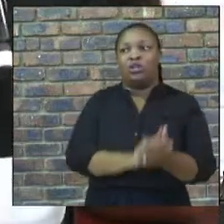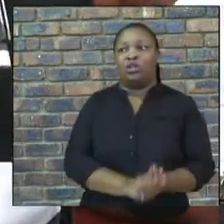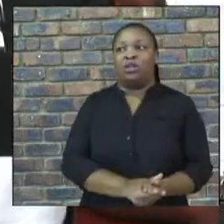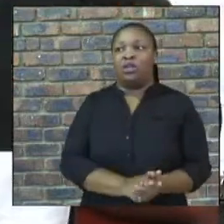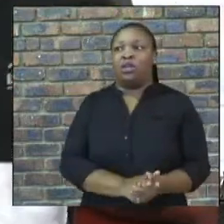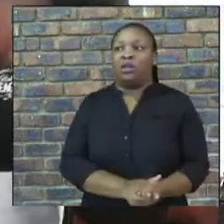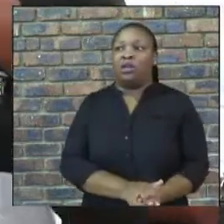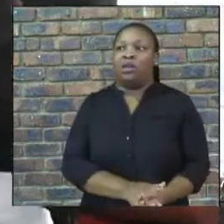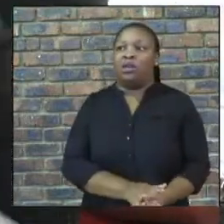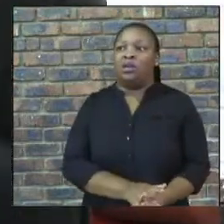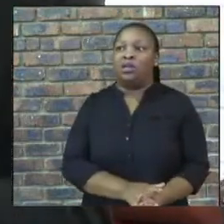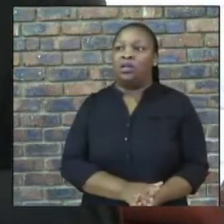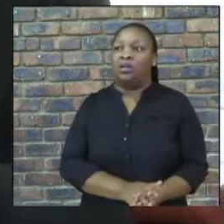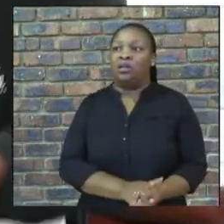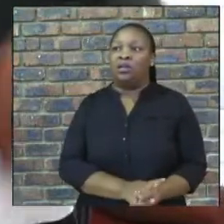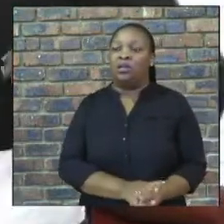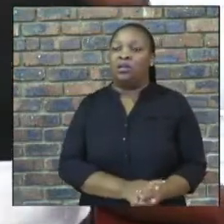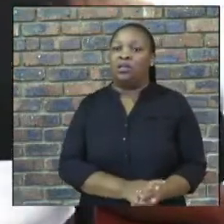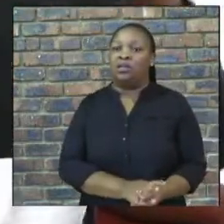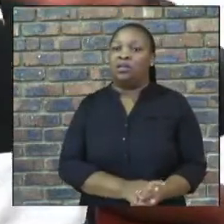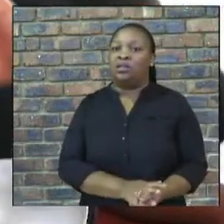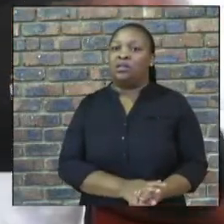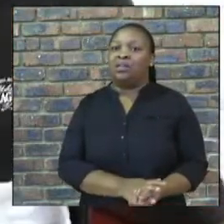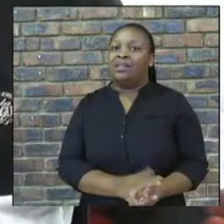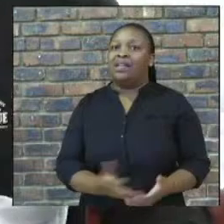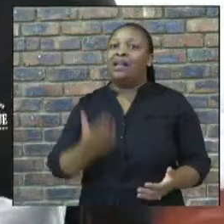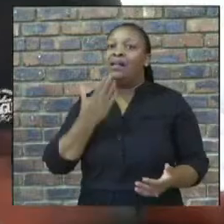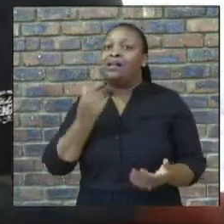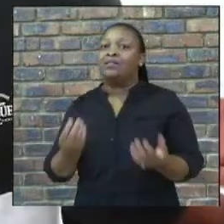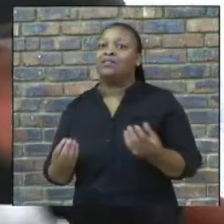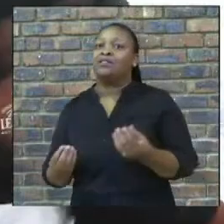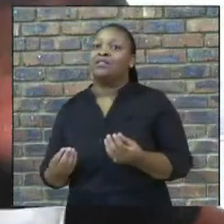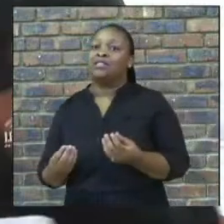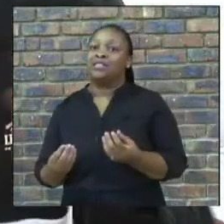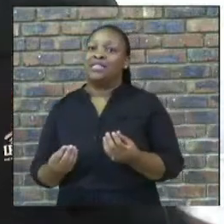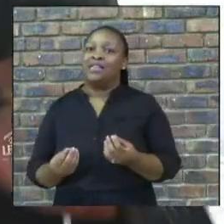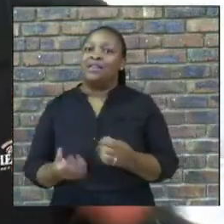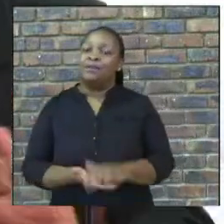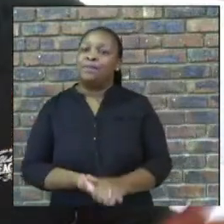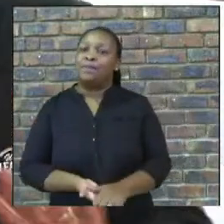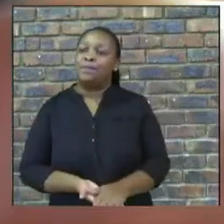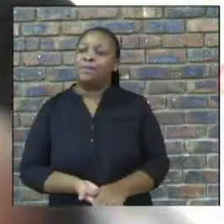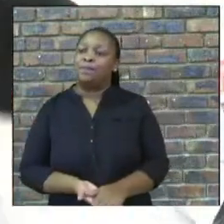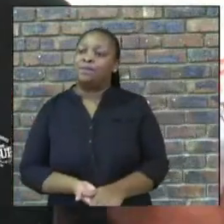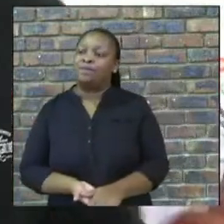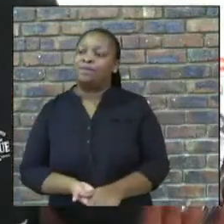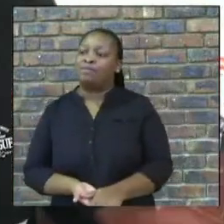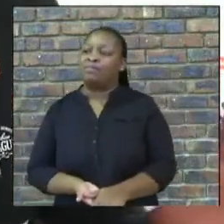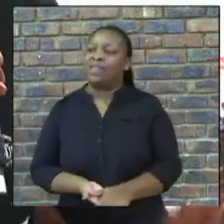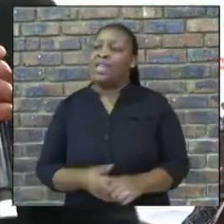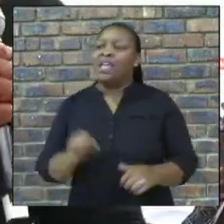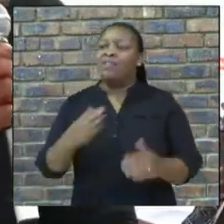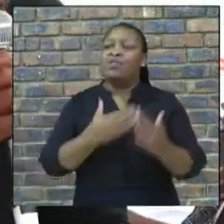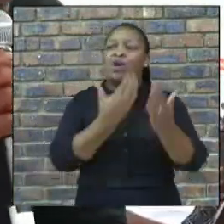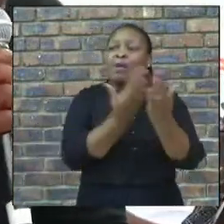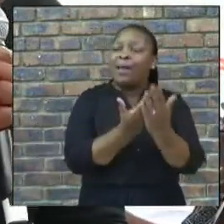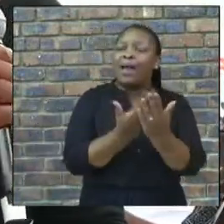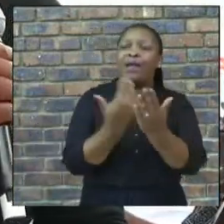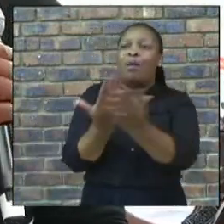ngithi I'm applying something to make a better hit, they don't take me there serious.